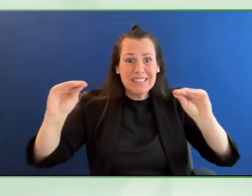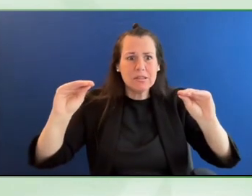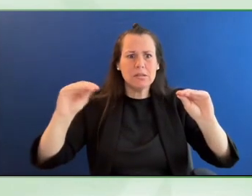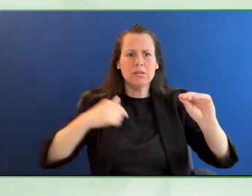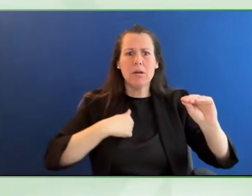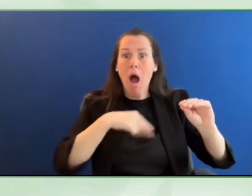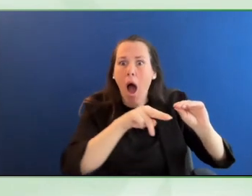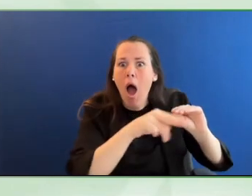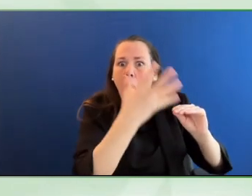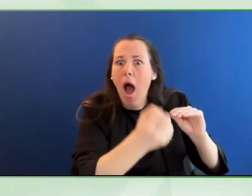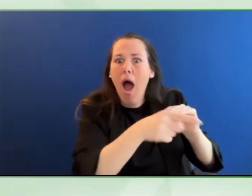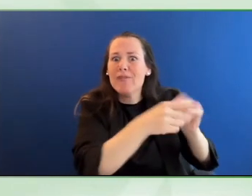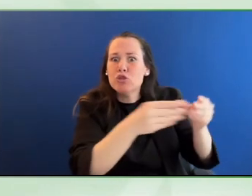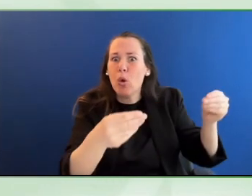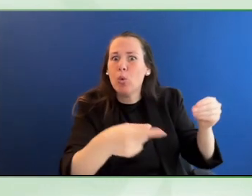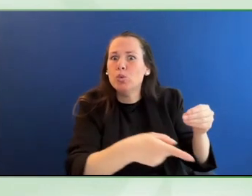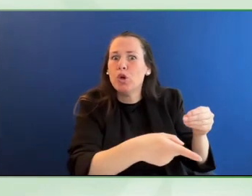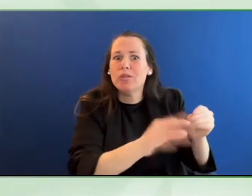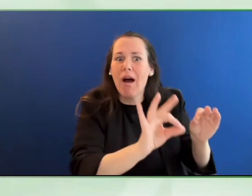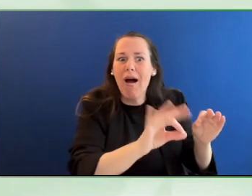call and explain it and show it.